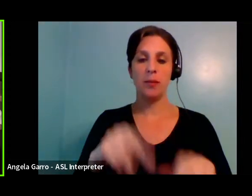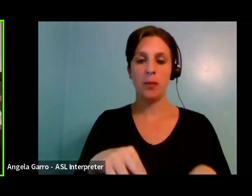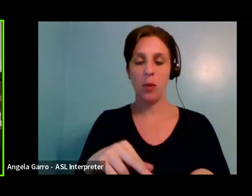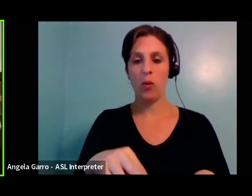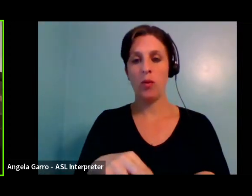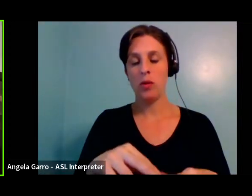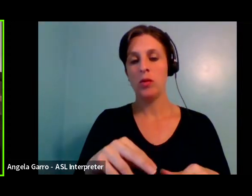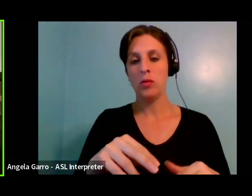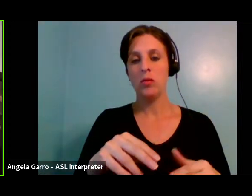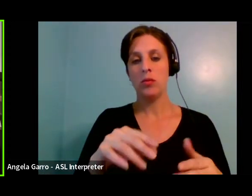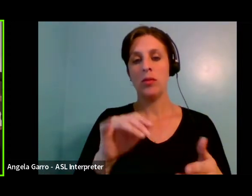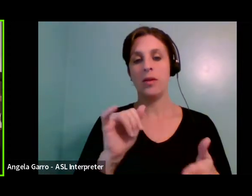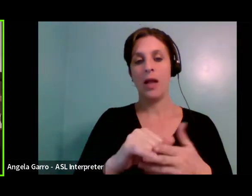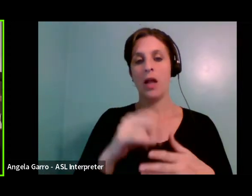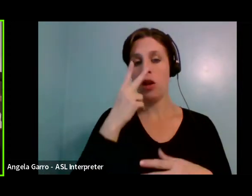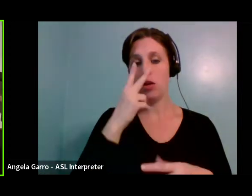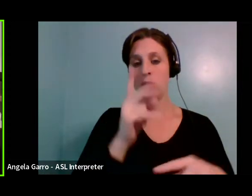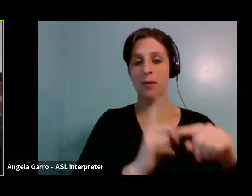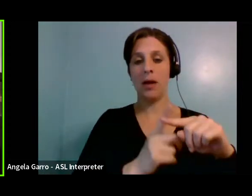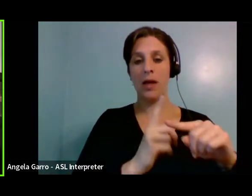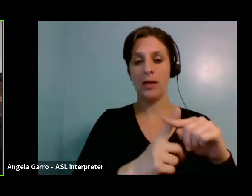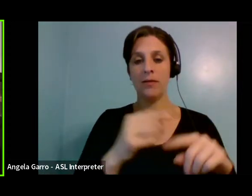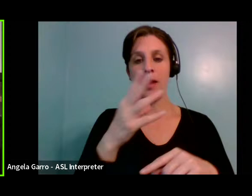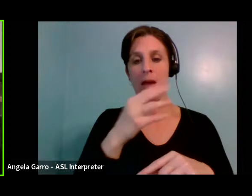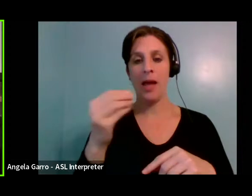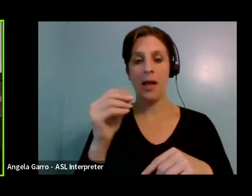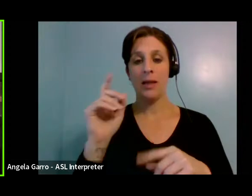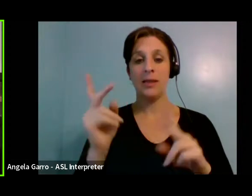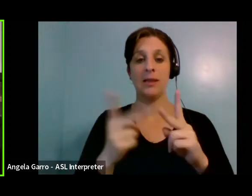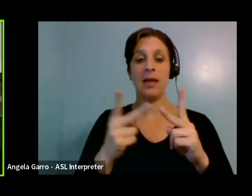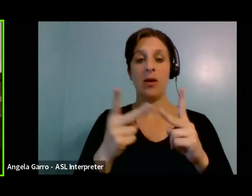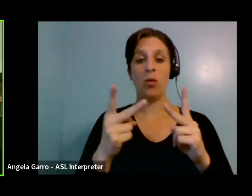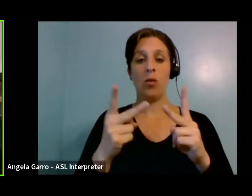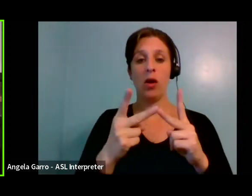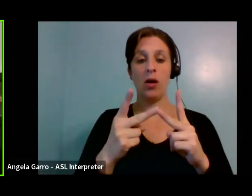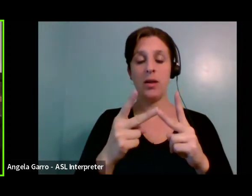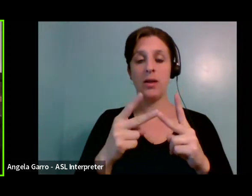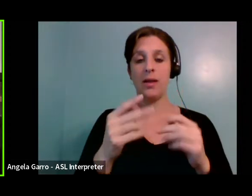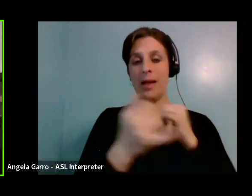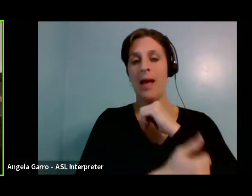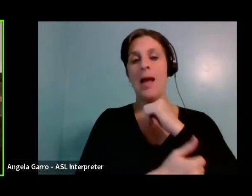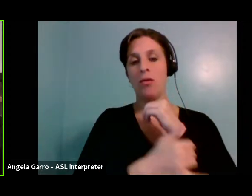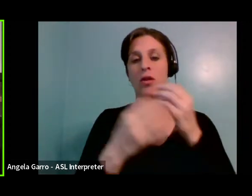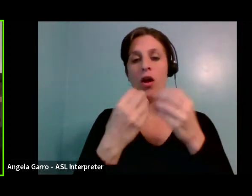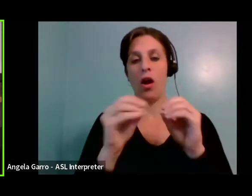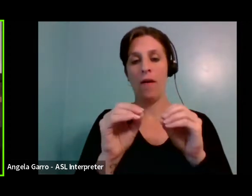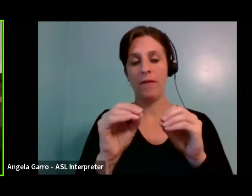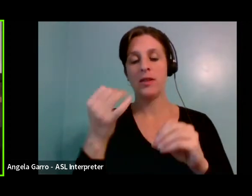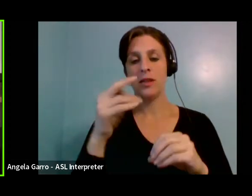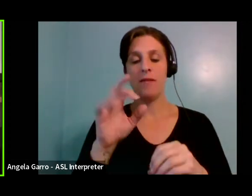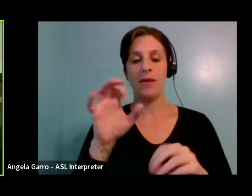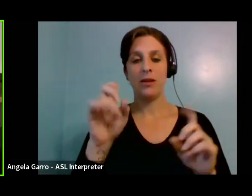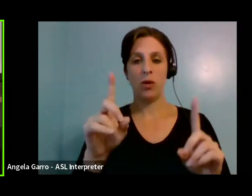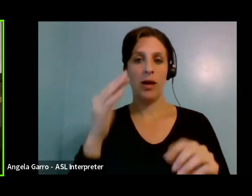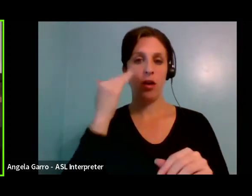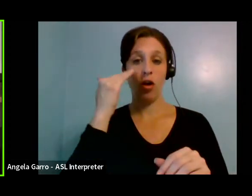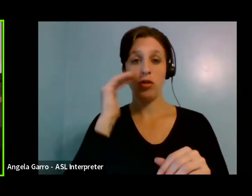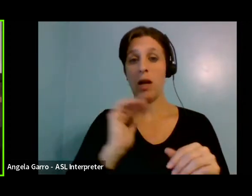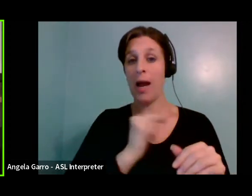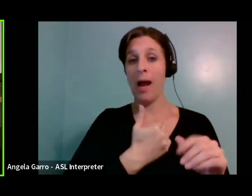which looks positive. And then the second one is from the County Office of Education, acknowledging our